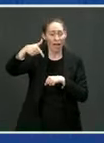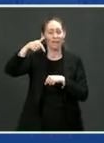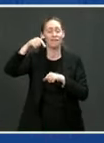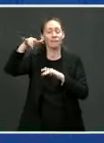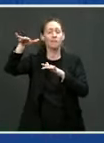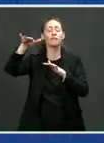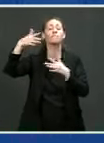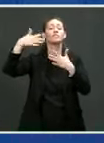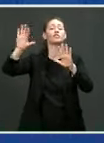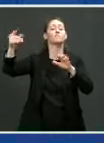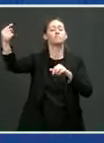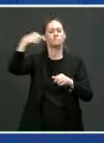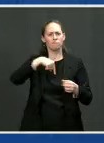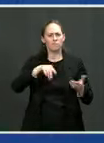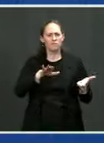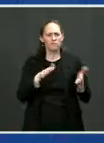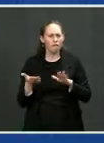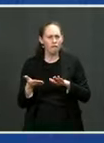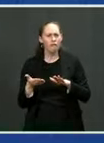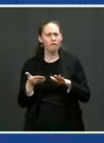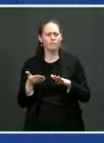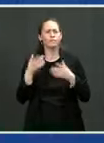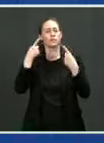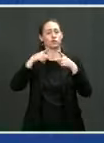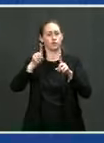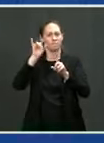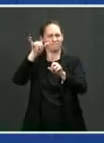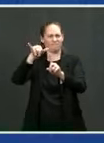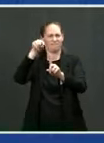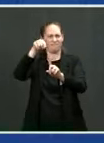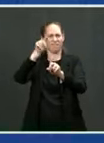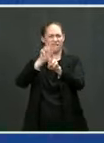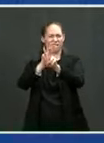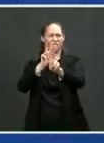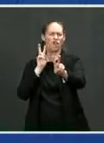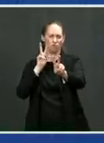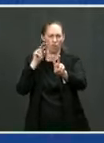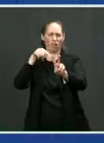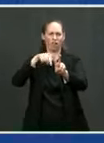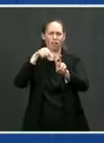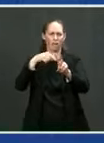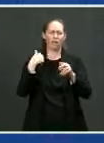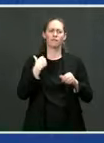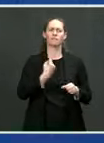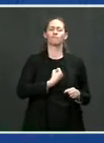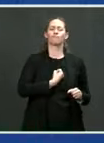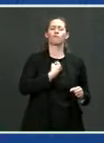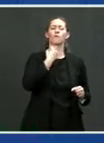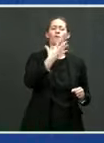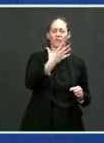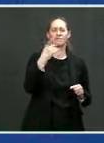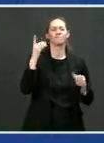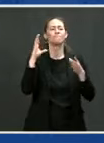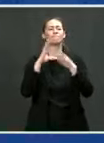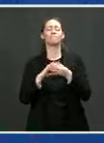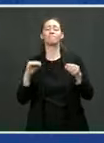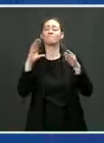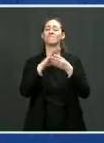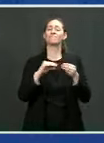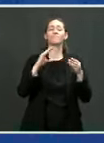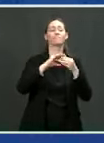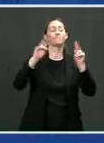And they read this poem from R.G. Ingersoll, who said, "When